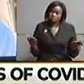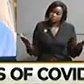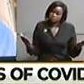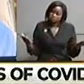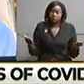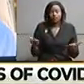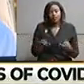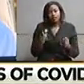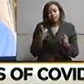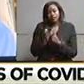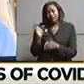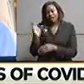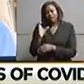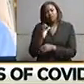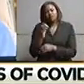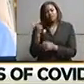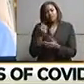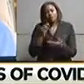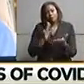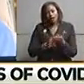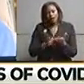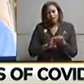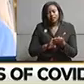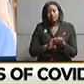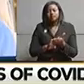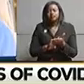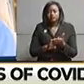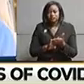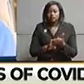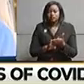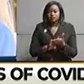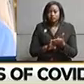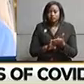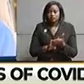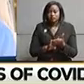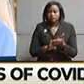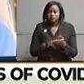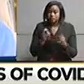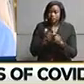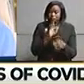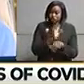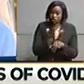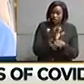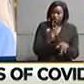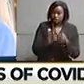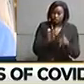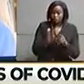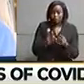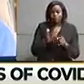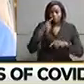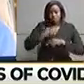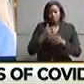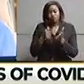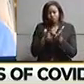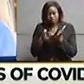to the cabinet on Monday. Then the church people on Tuesday,